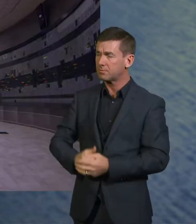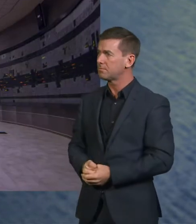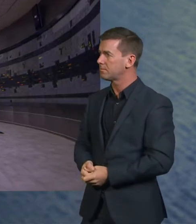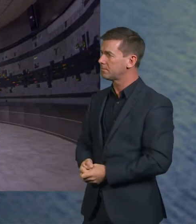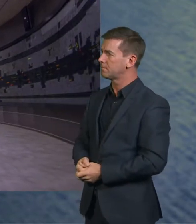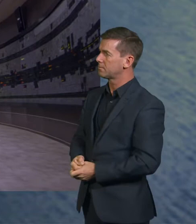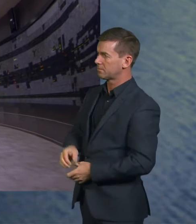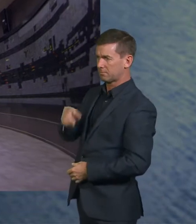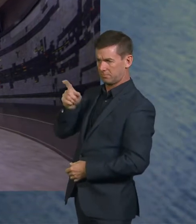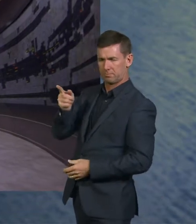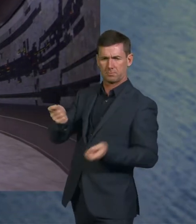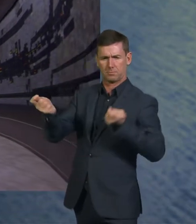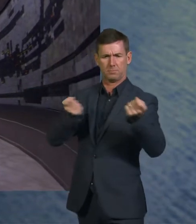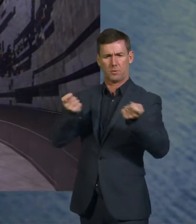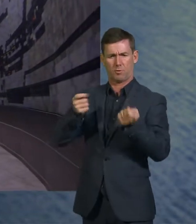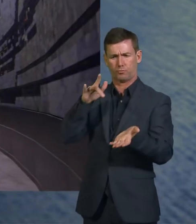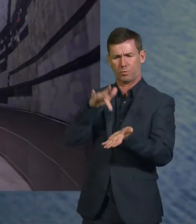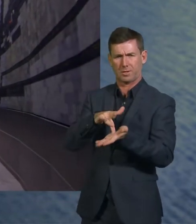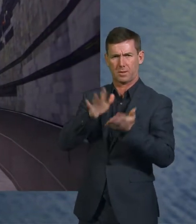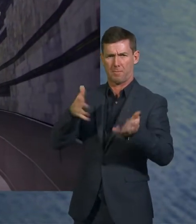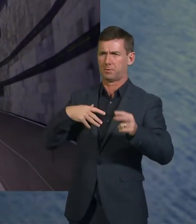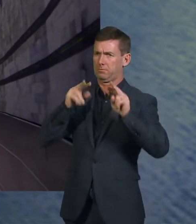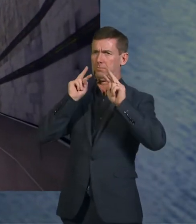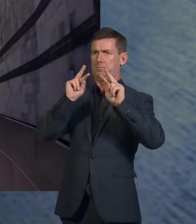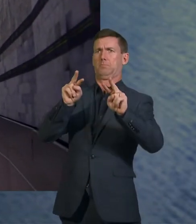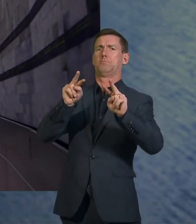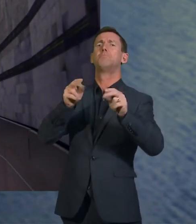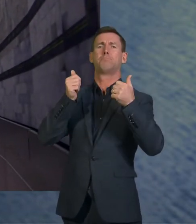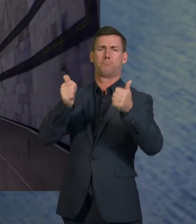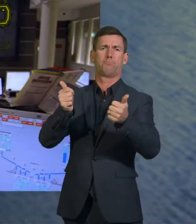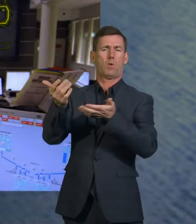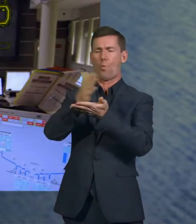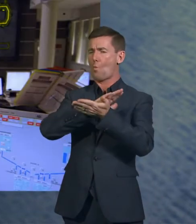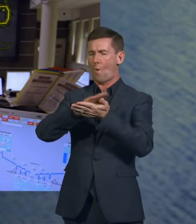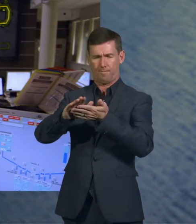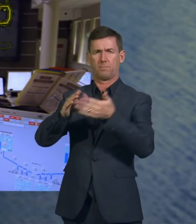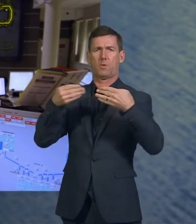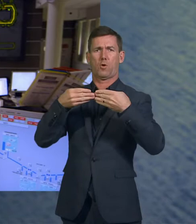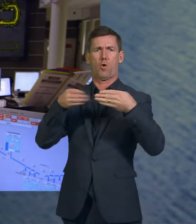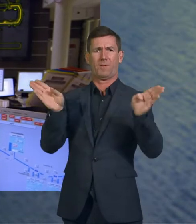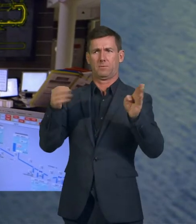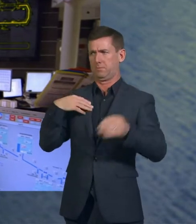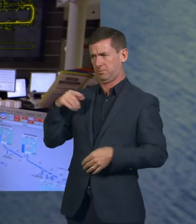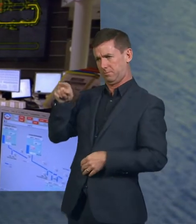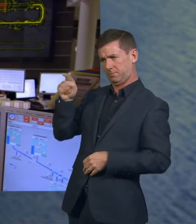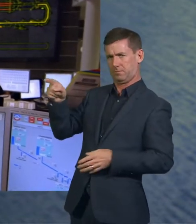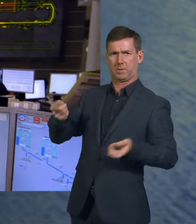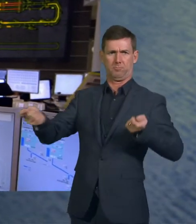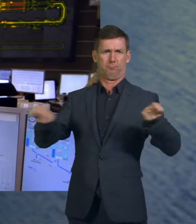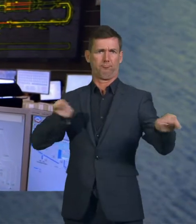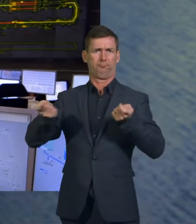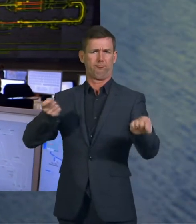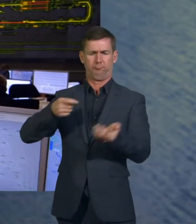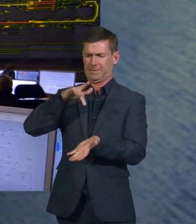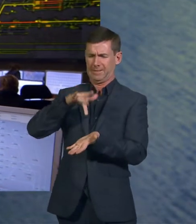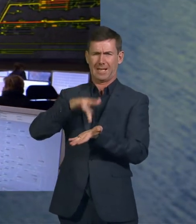rail control centre needs to open the crossover doors. This room is Eurotunnel's mission control, and